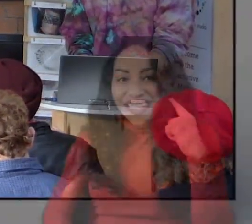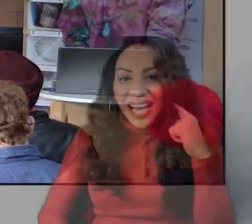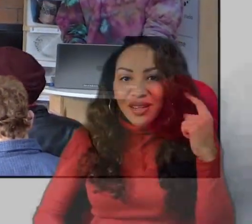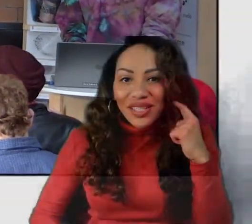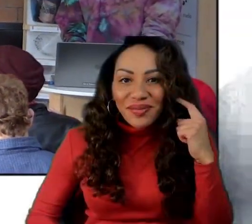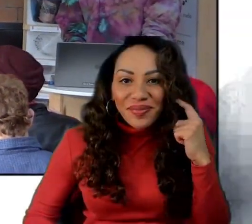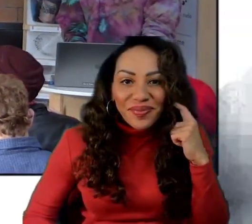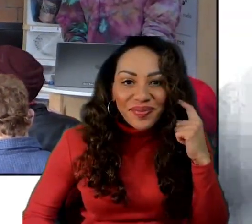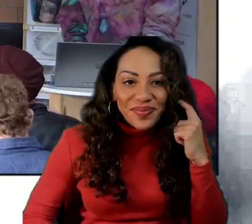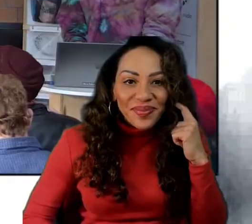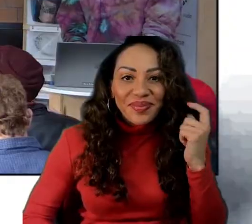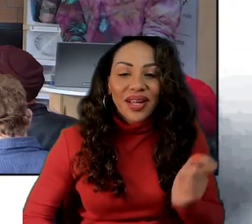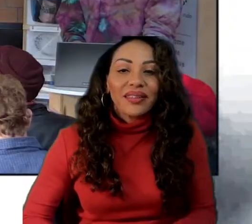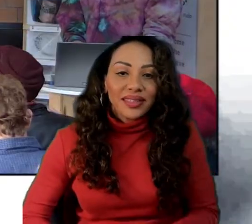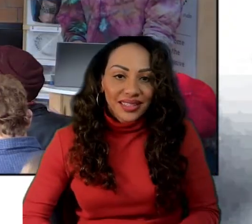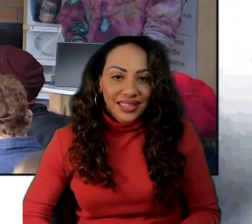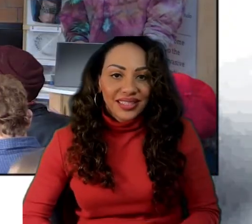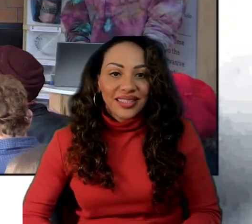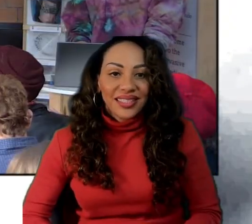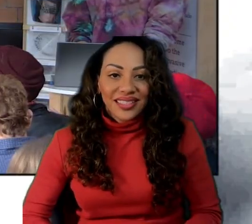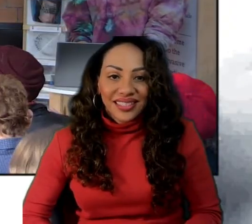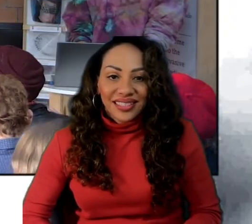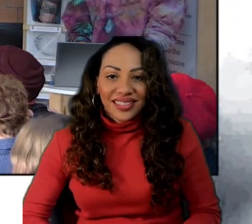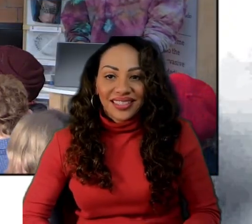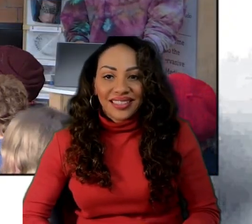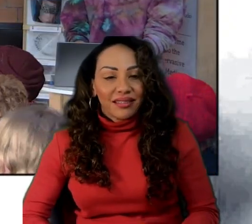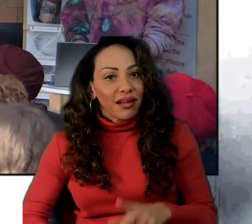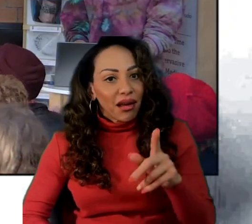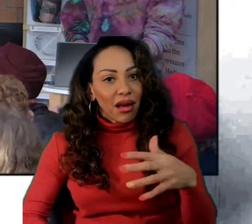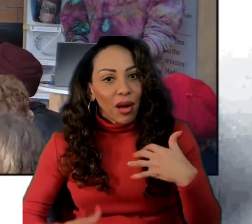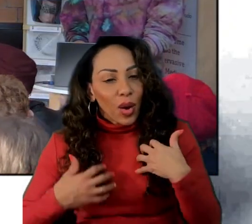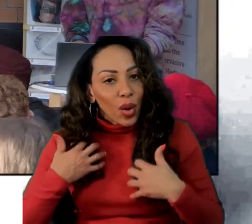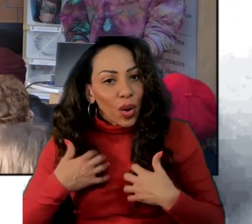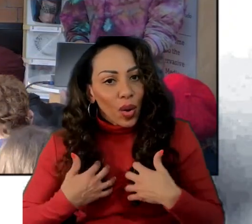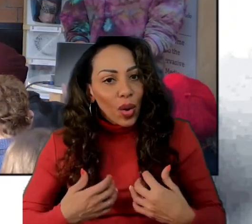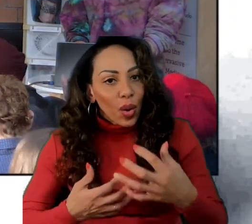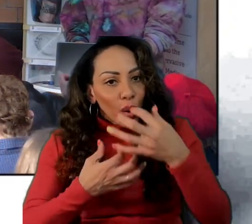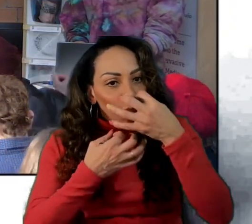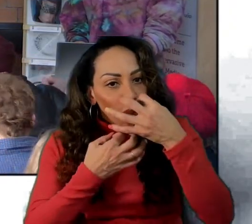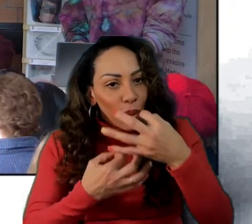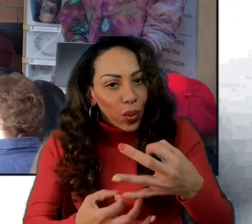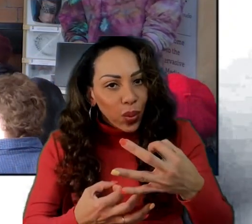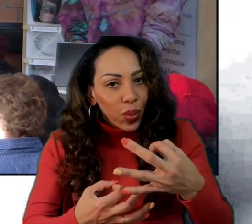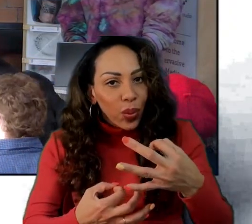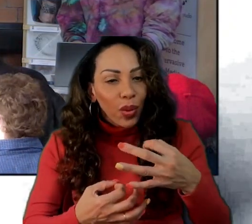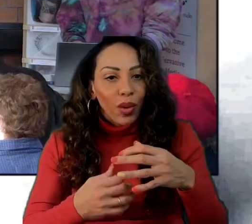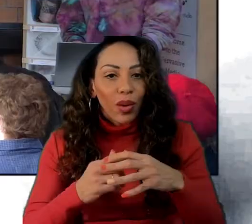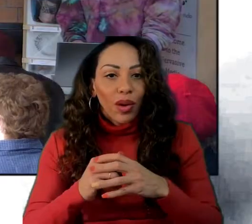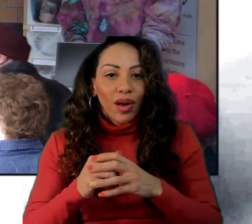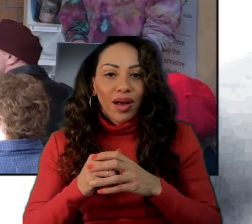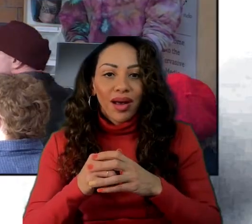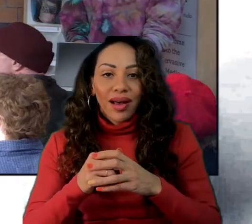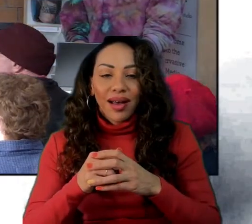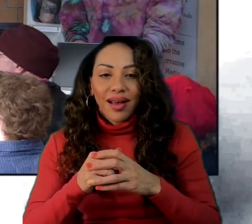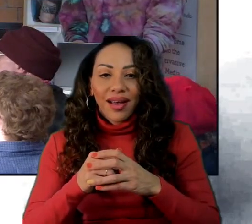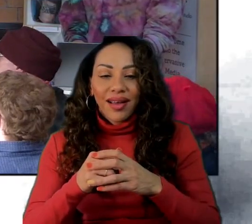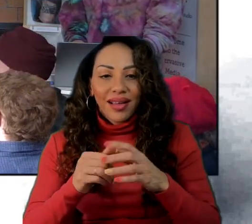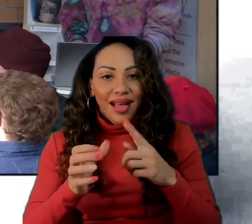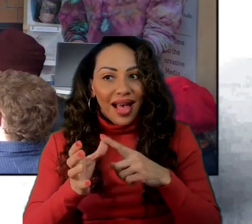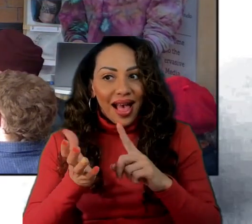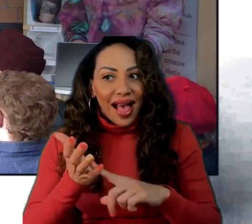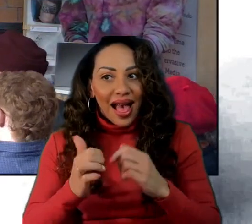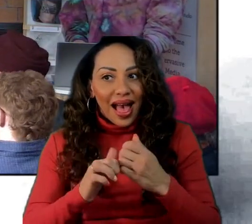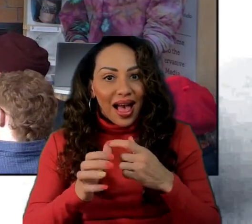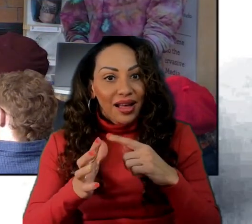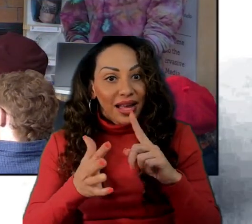Right over here. That was so fascinating. Thank you. I love thank the you. comment about how individually algae are